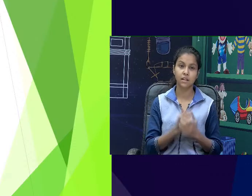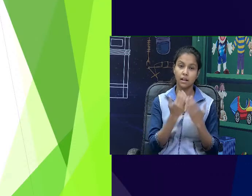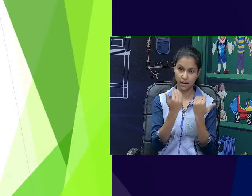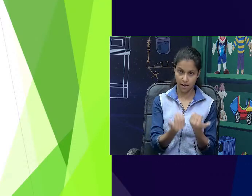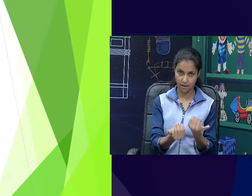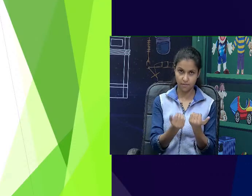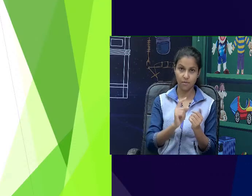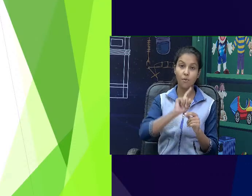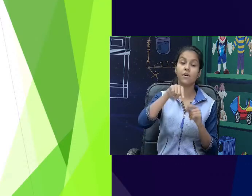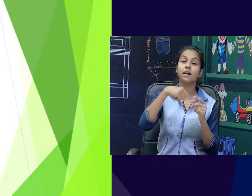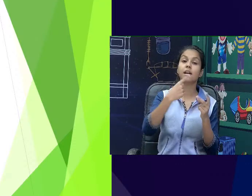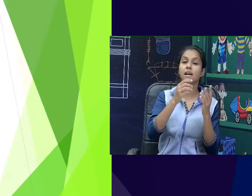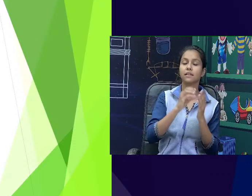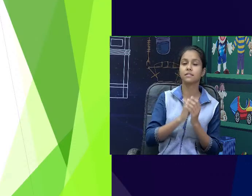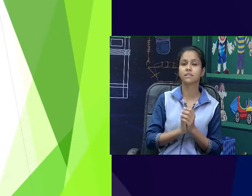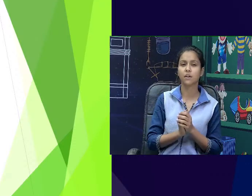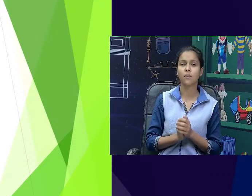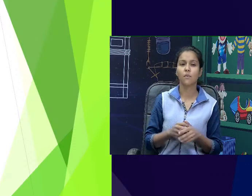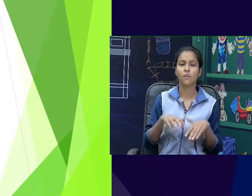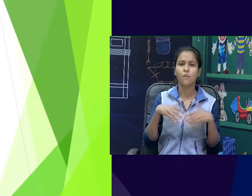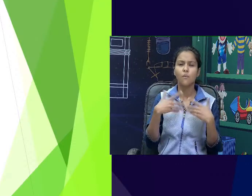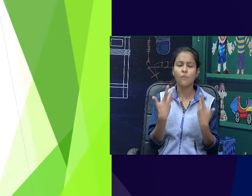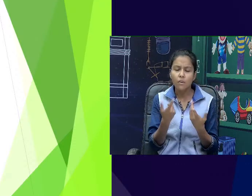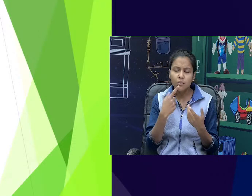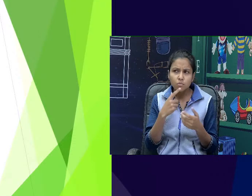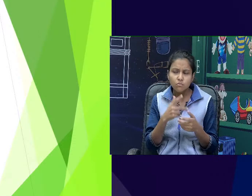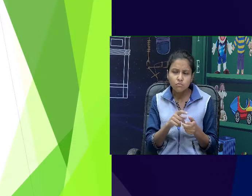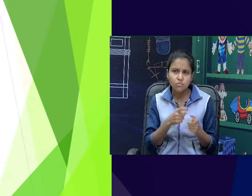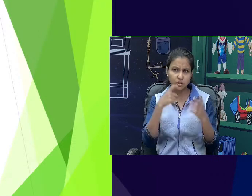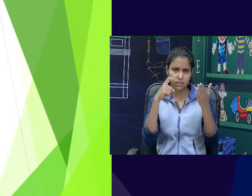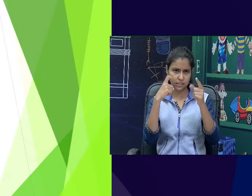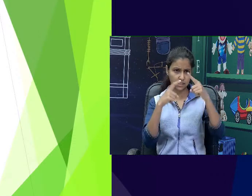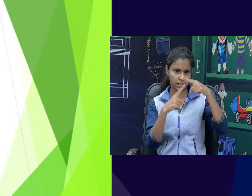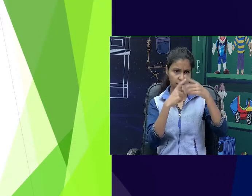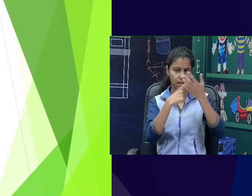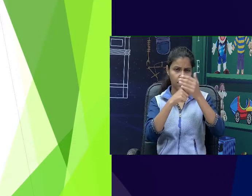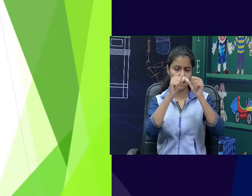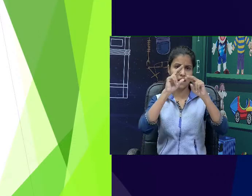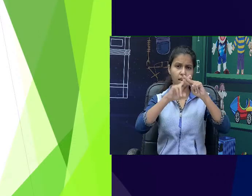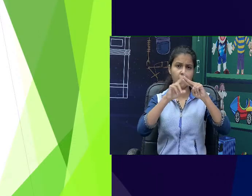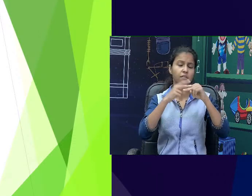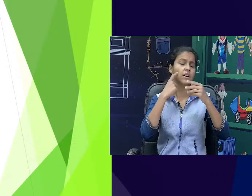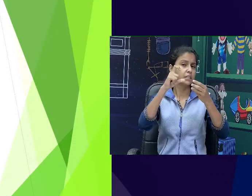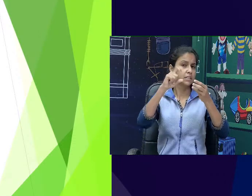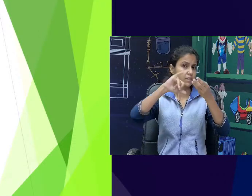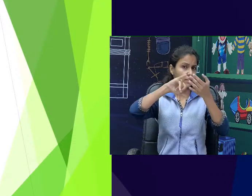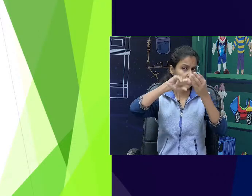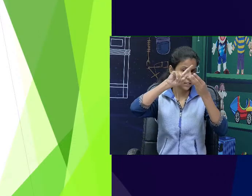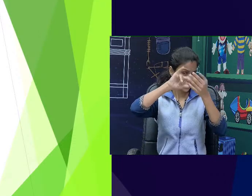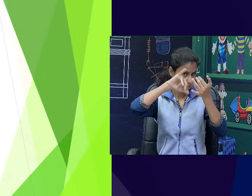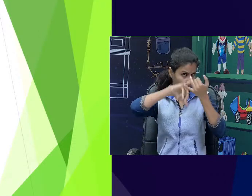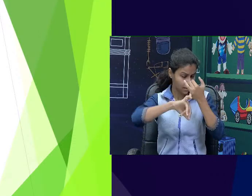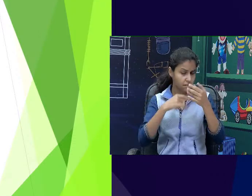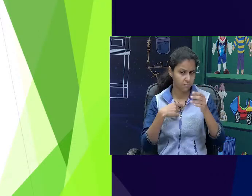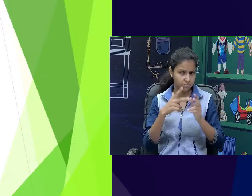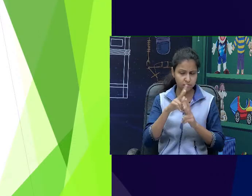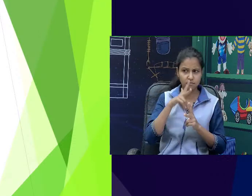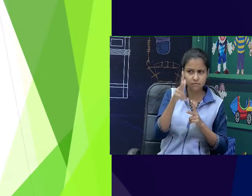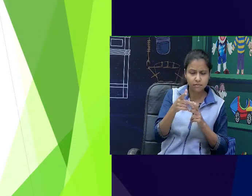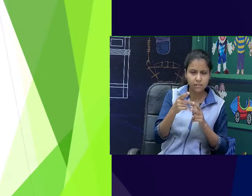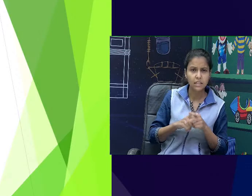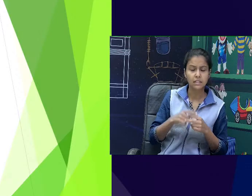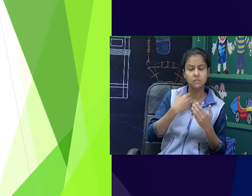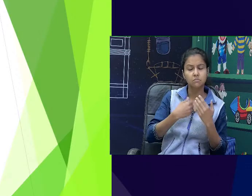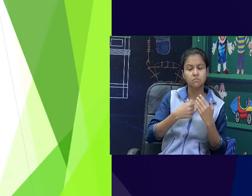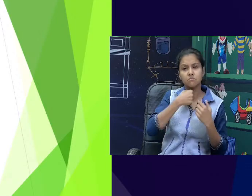Now, next, why was he terrified? Because, and the second incident which I also told you earlier, when he was